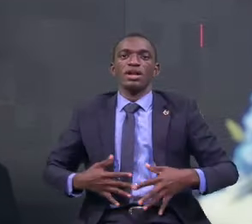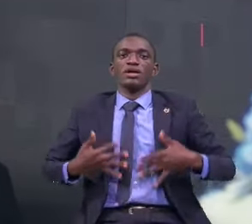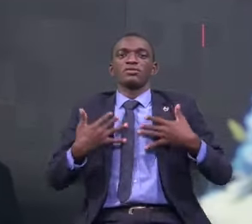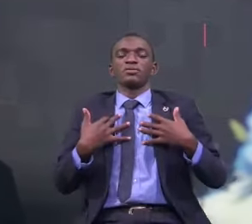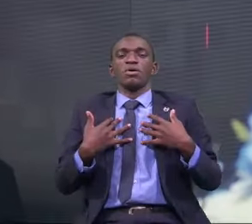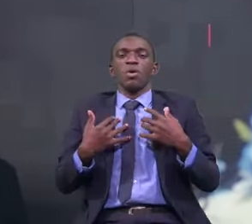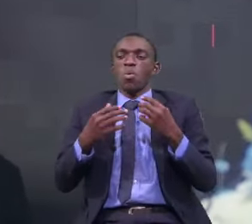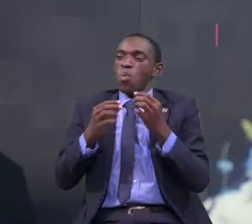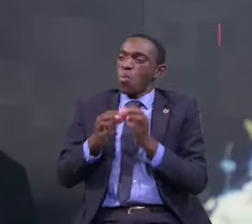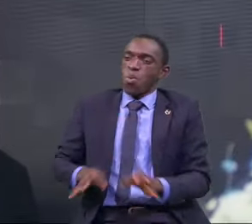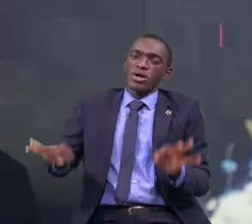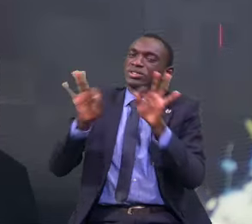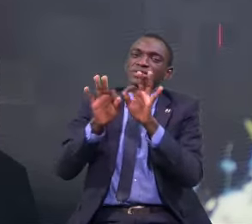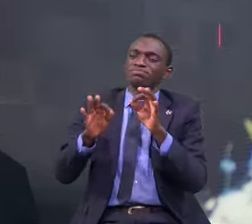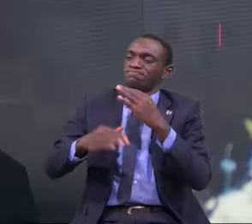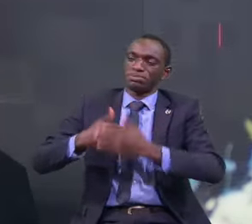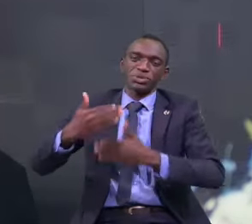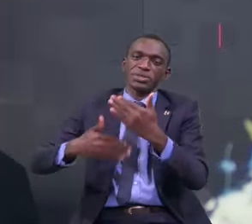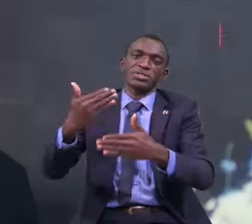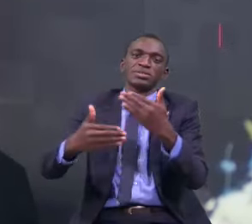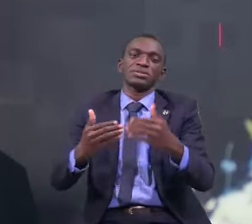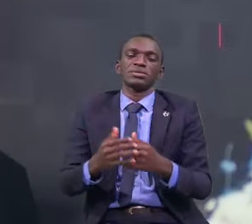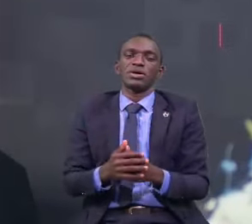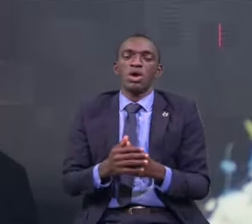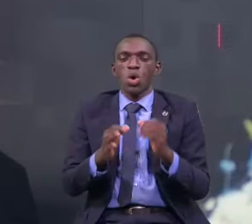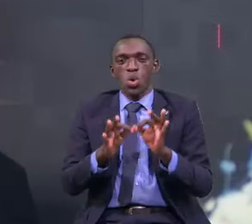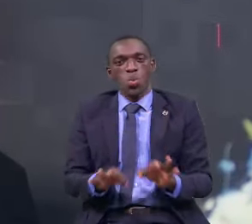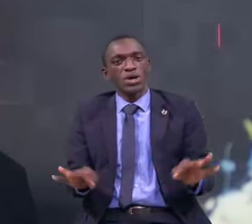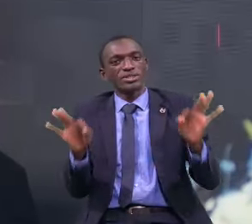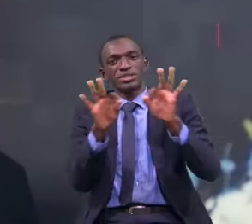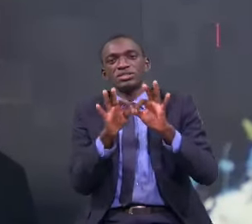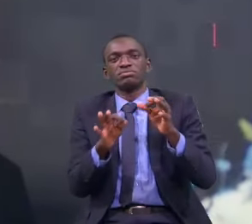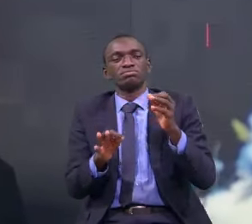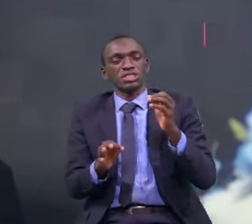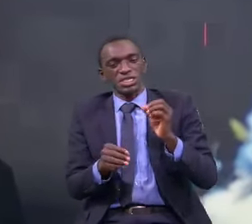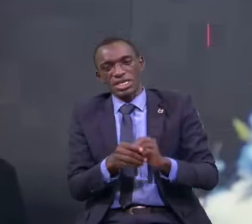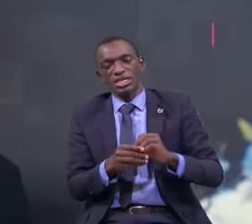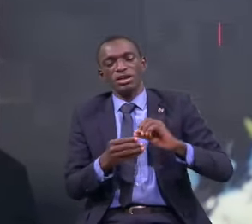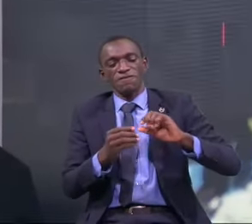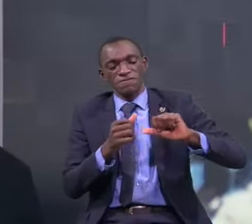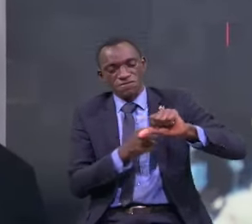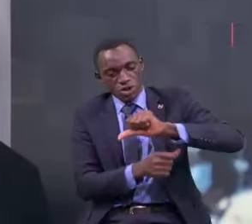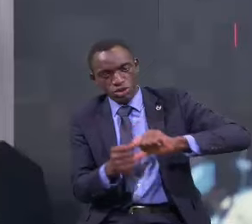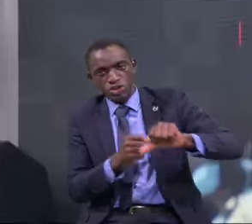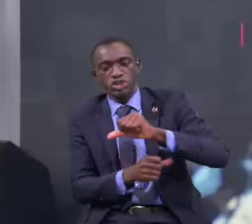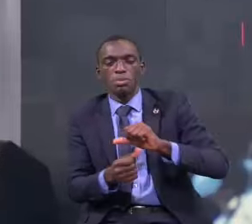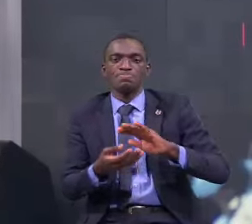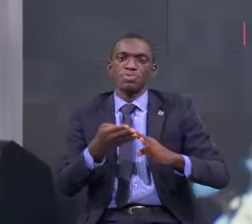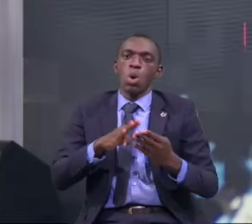Worthy of progress. Worthy of the fellowship of good people.